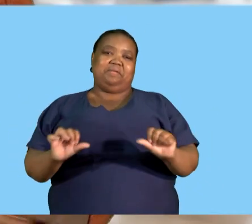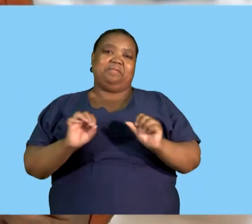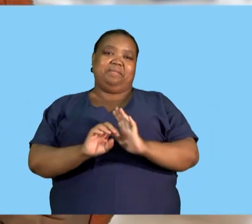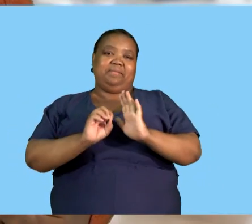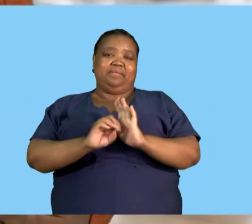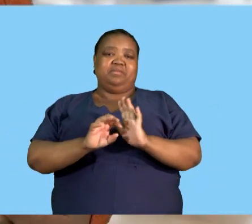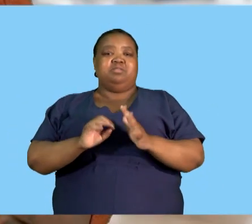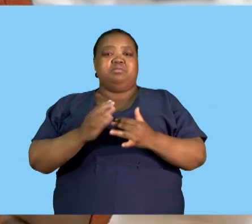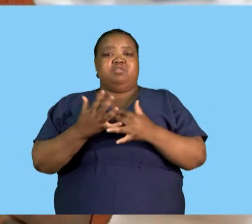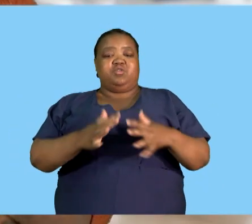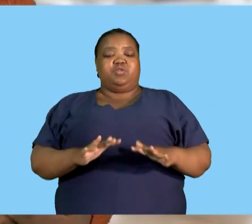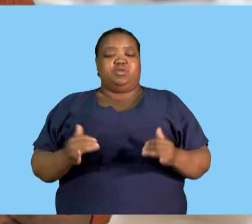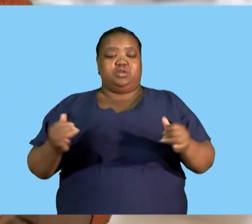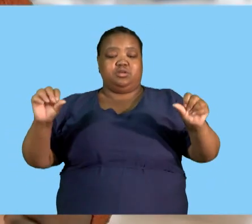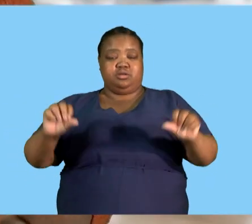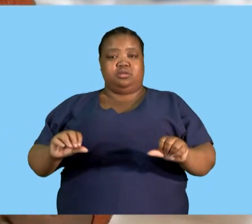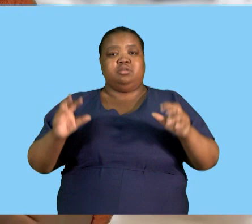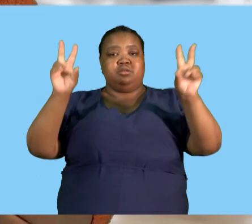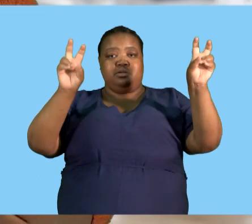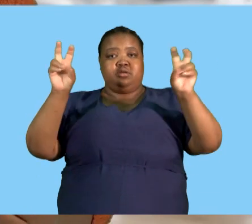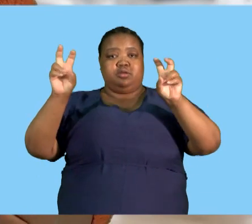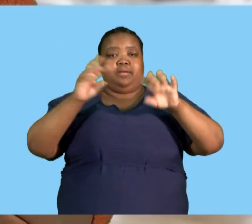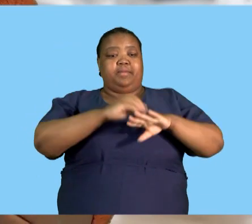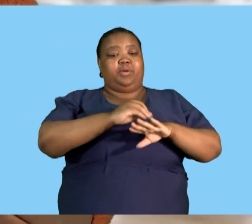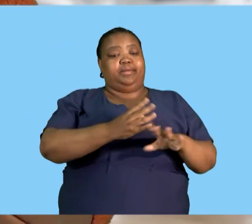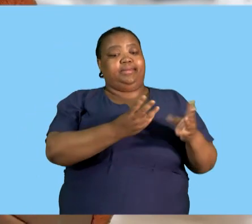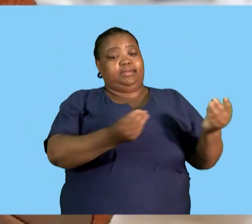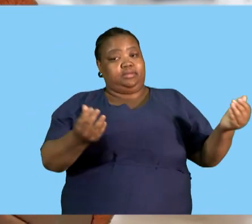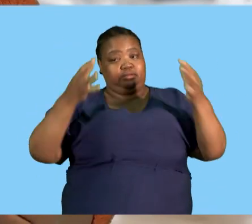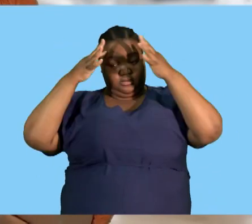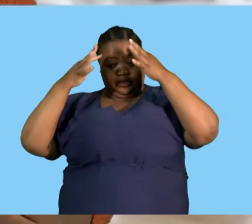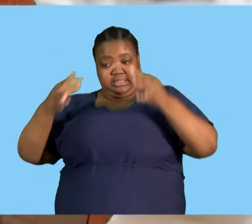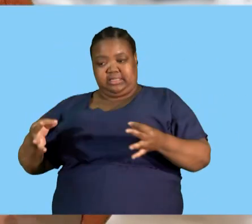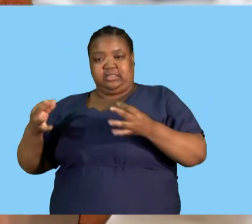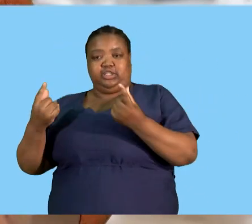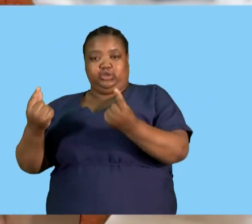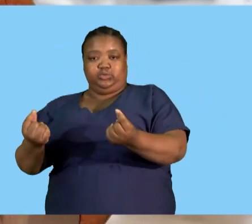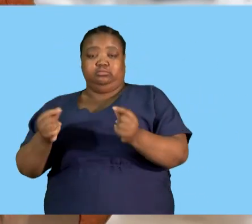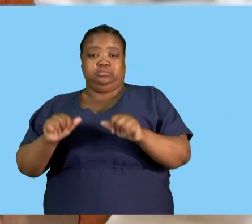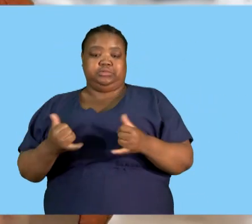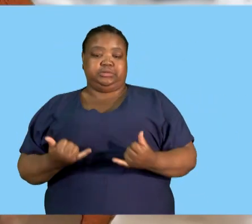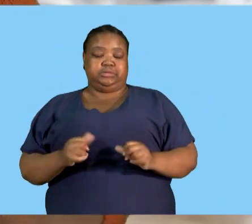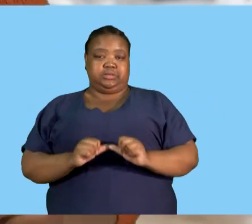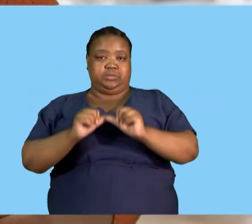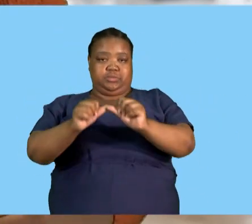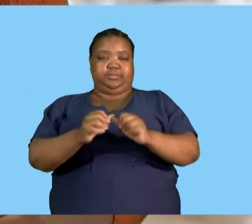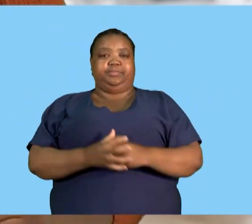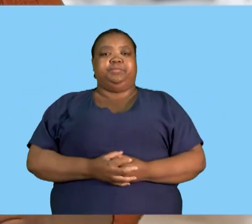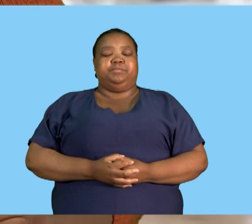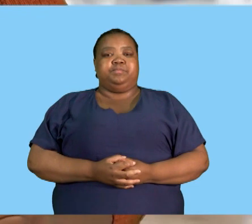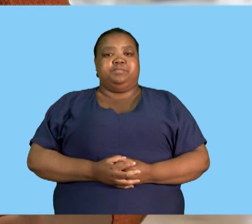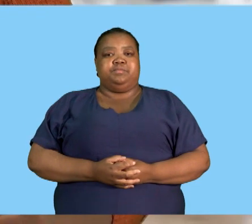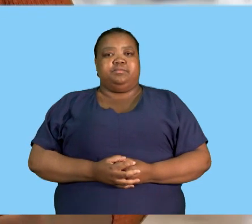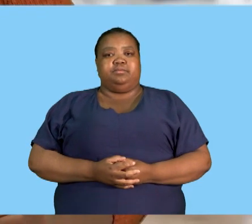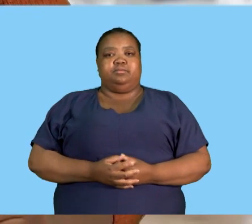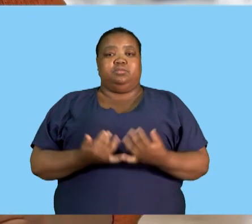Welcome back from the ad break with our topic problem solving and decision making. We will continue from where we left off.